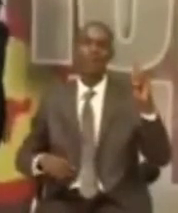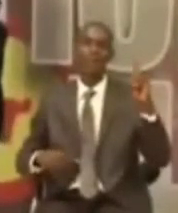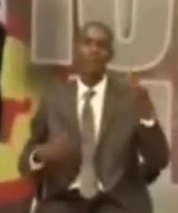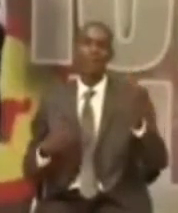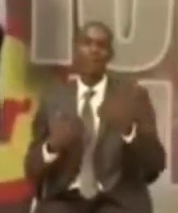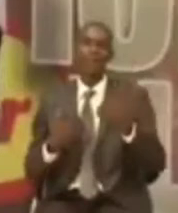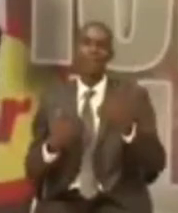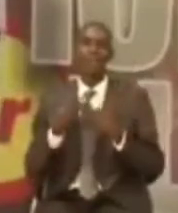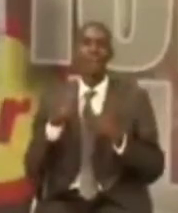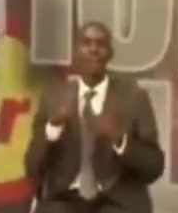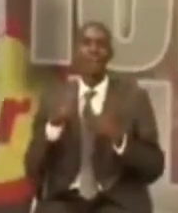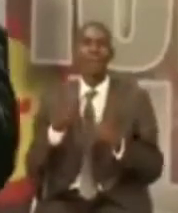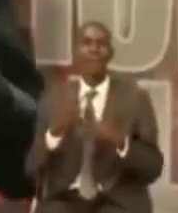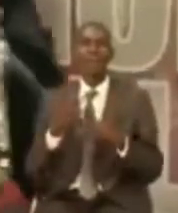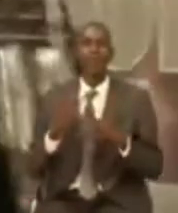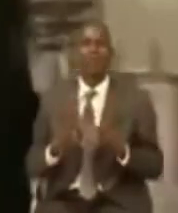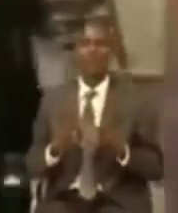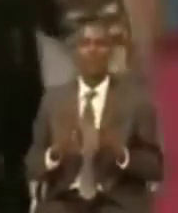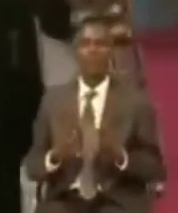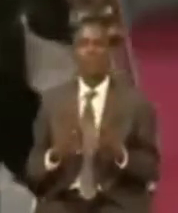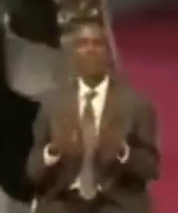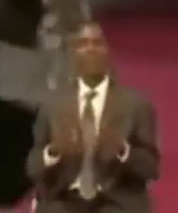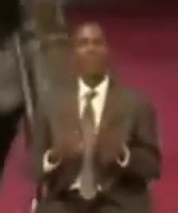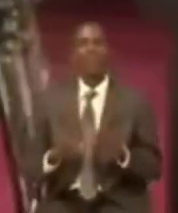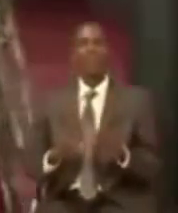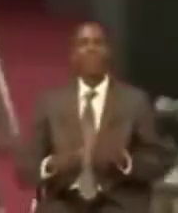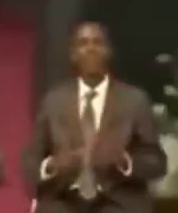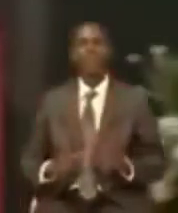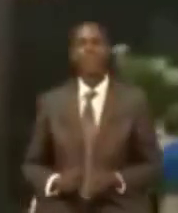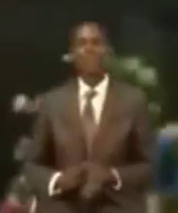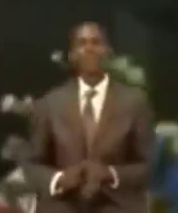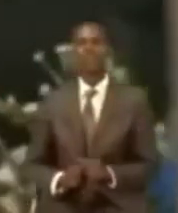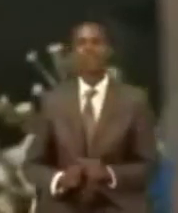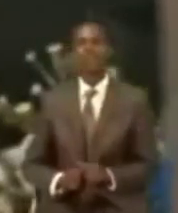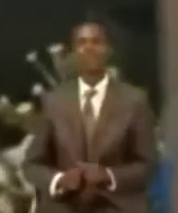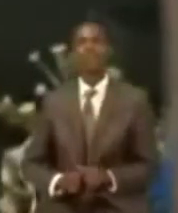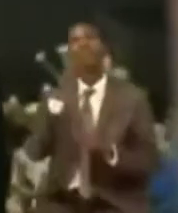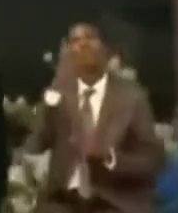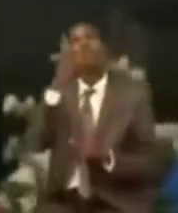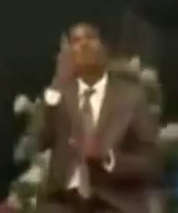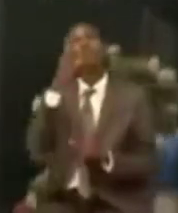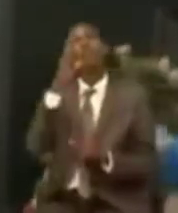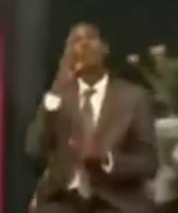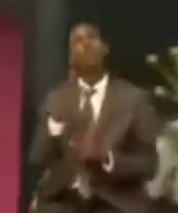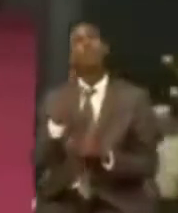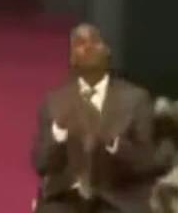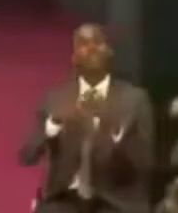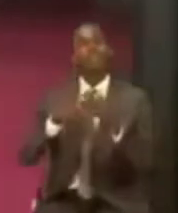From beginning to